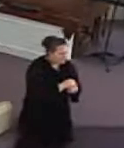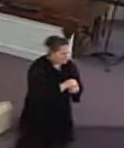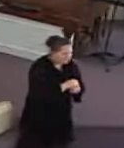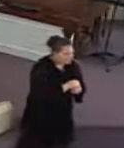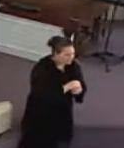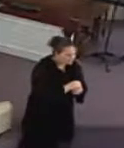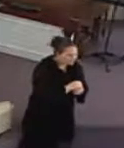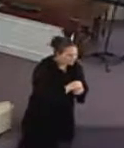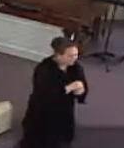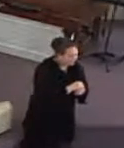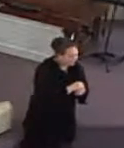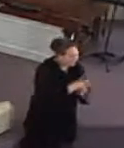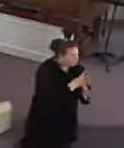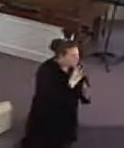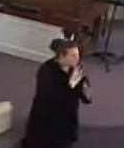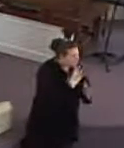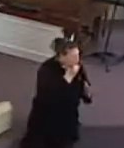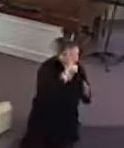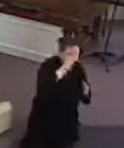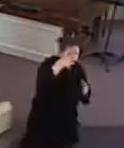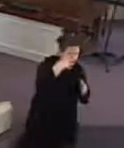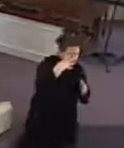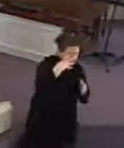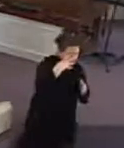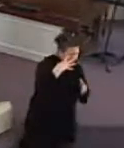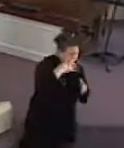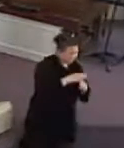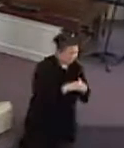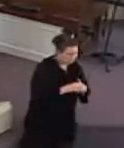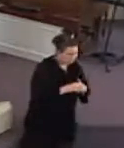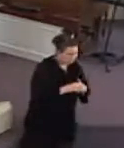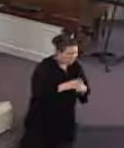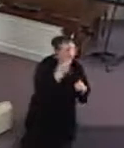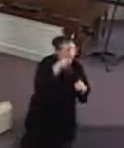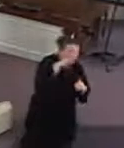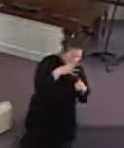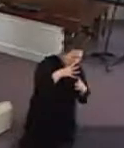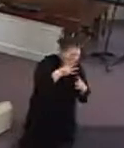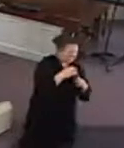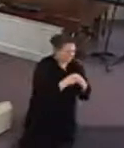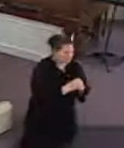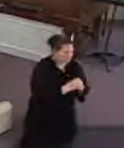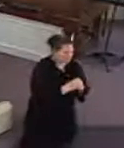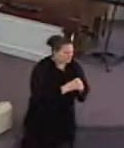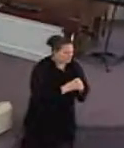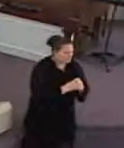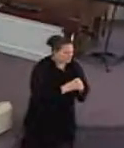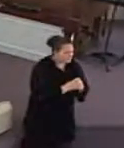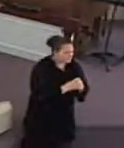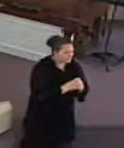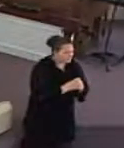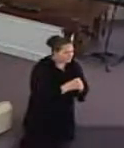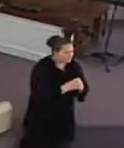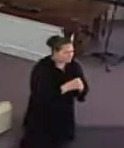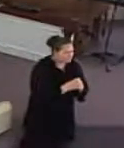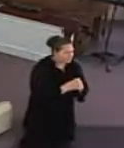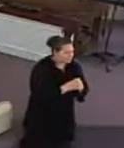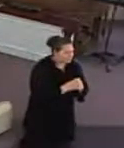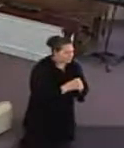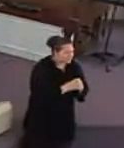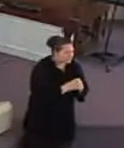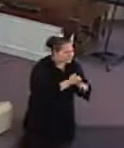I say, I'm talking about grace, a space called grace here. I'm talking about a time, amen, that God is